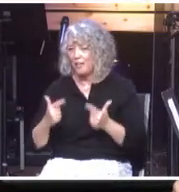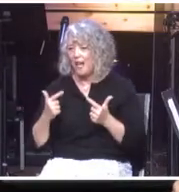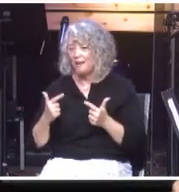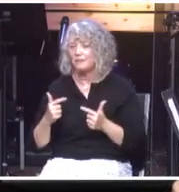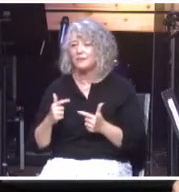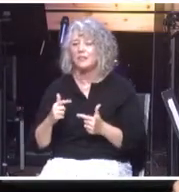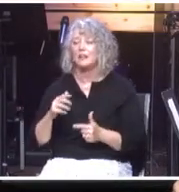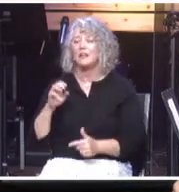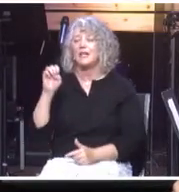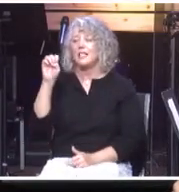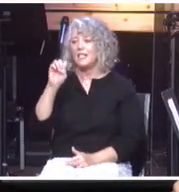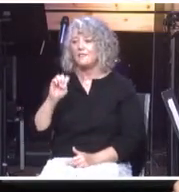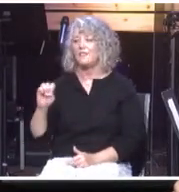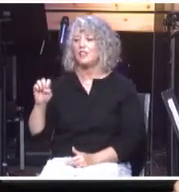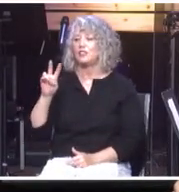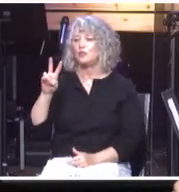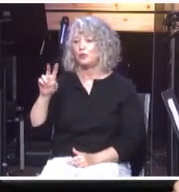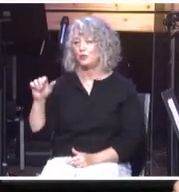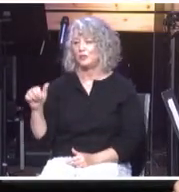Ephesians 2:10.